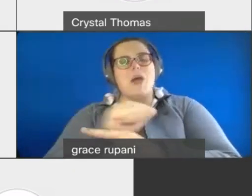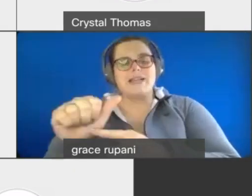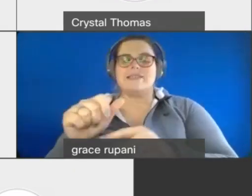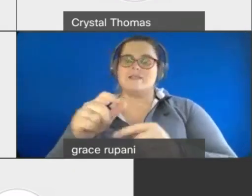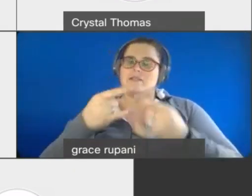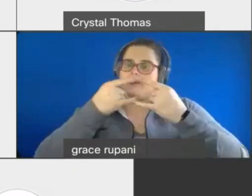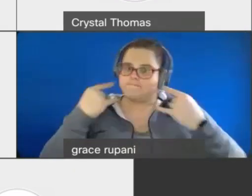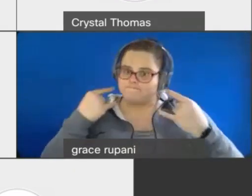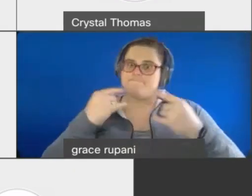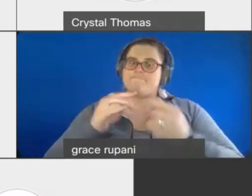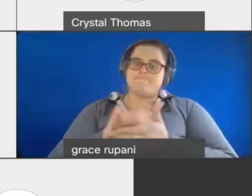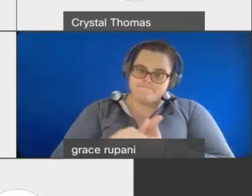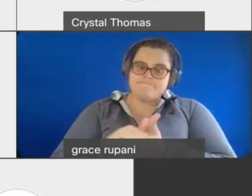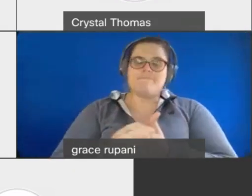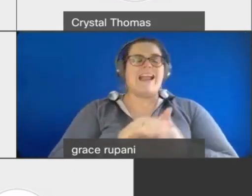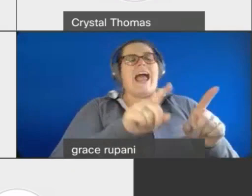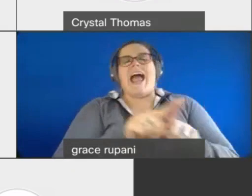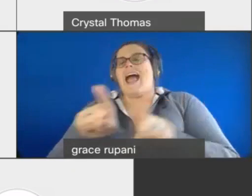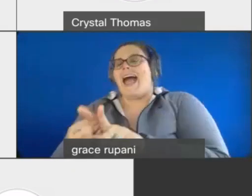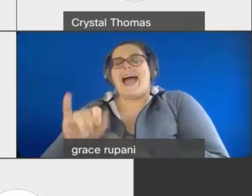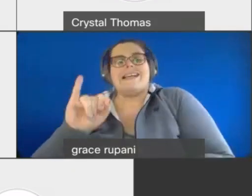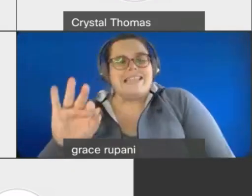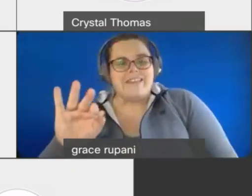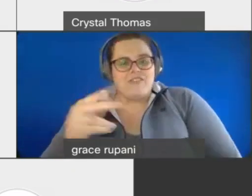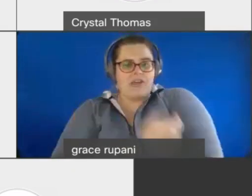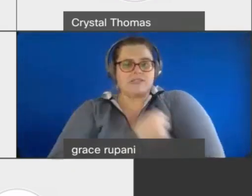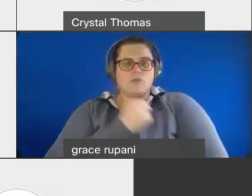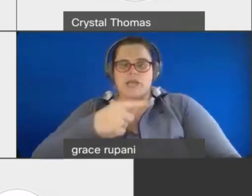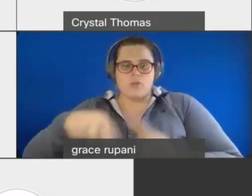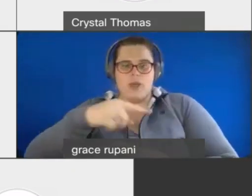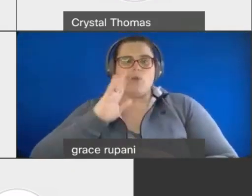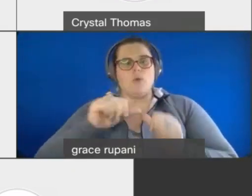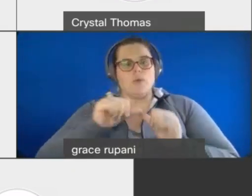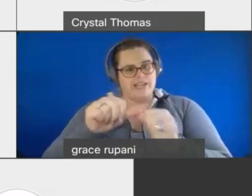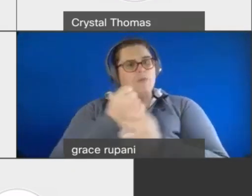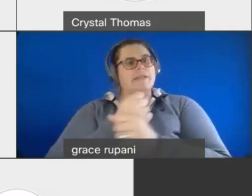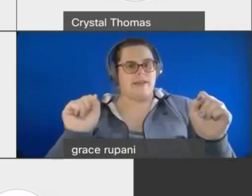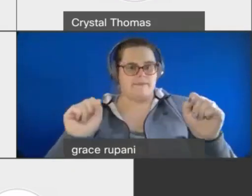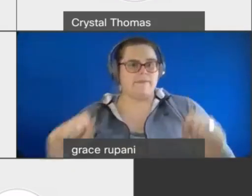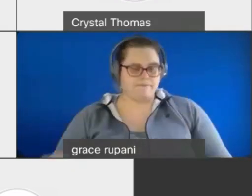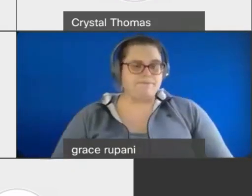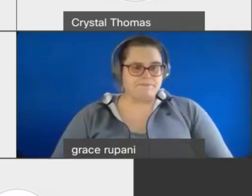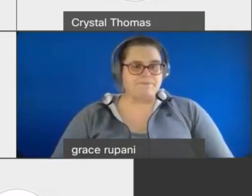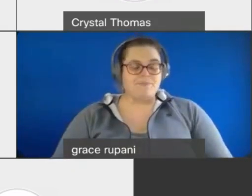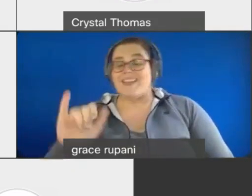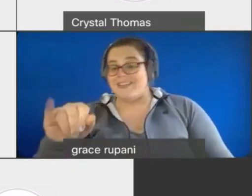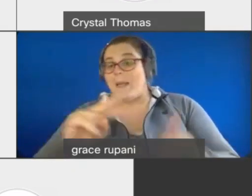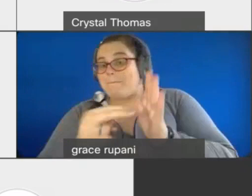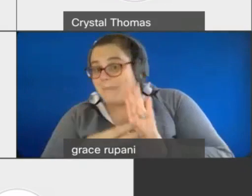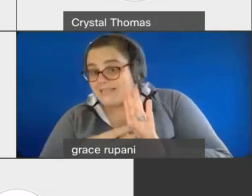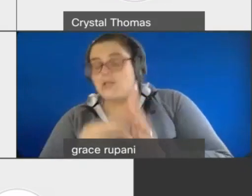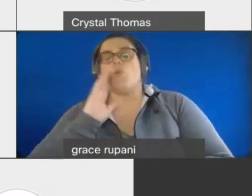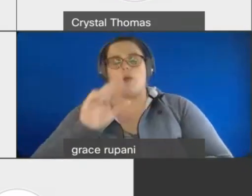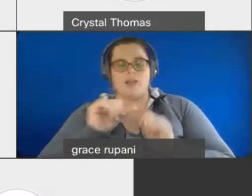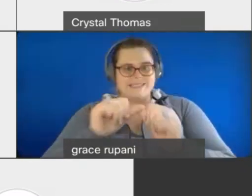precautions as if the vaccinations were not in existence, which means we're going to have social